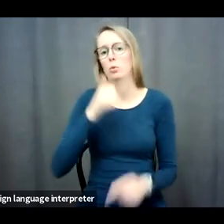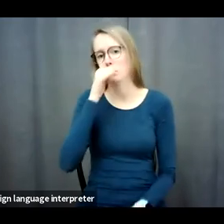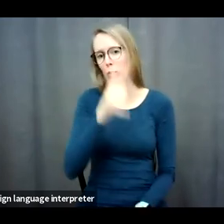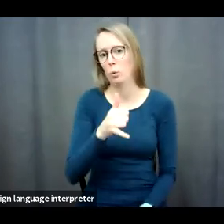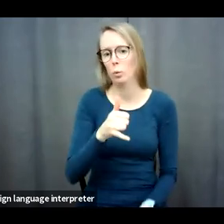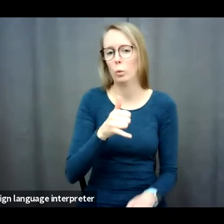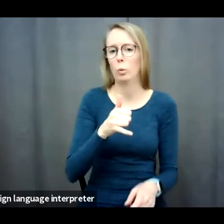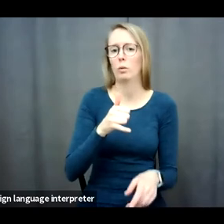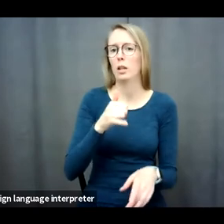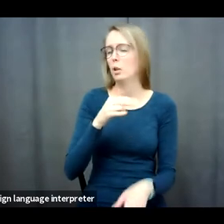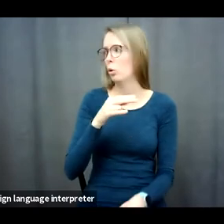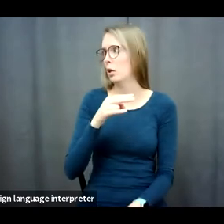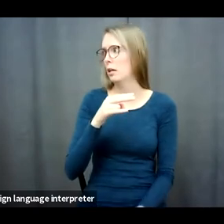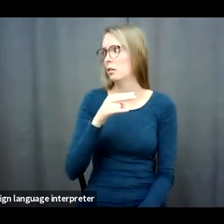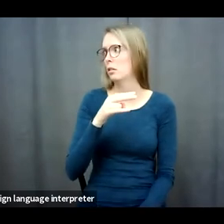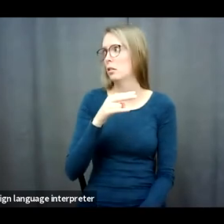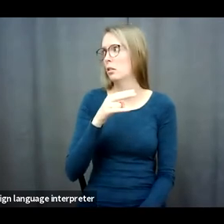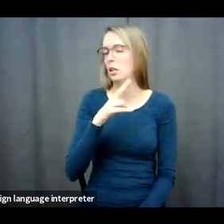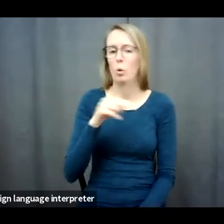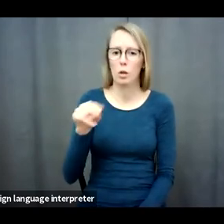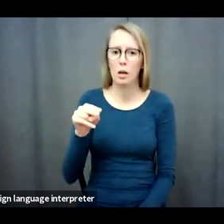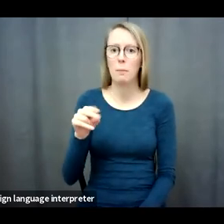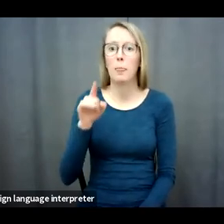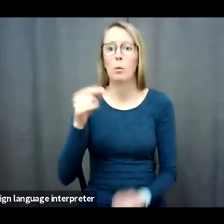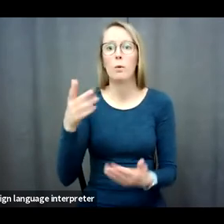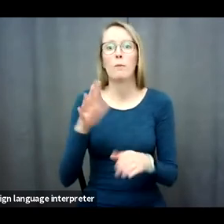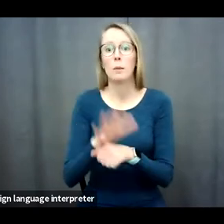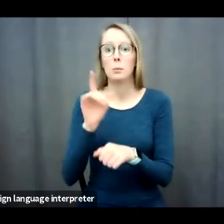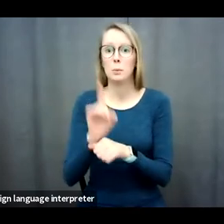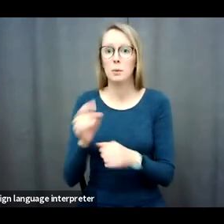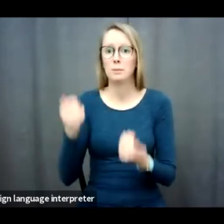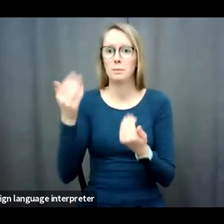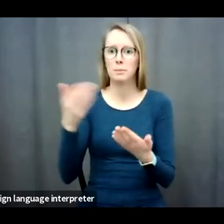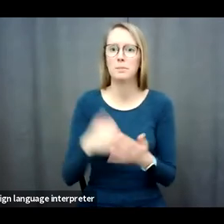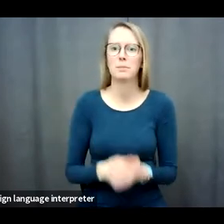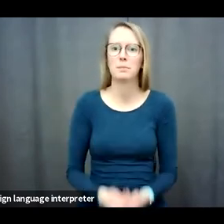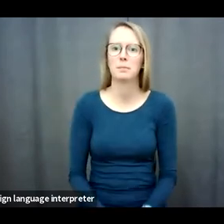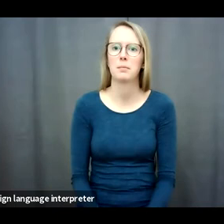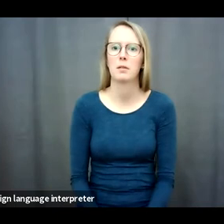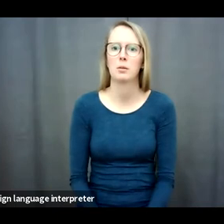And Anne, you have 15 minutes. So over to you, please.